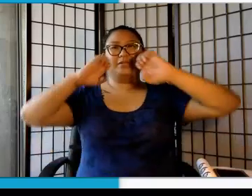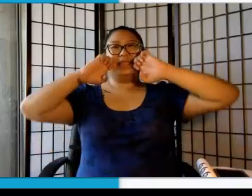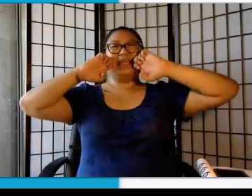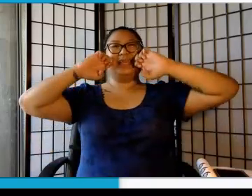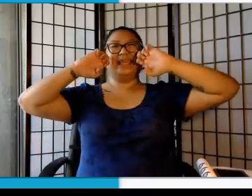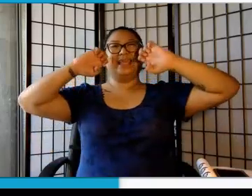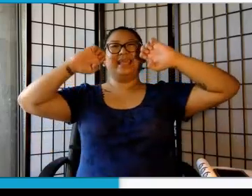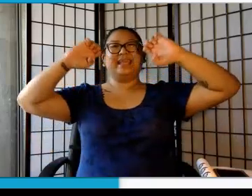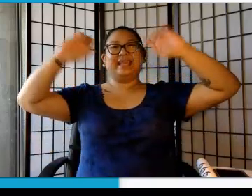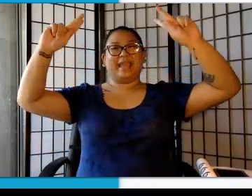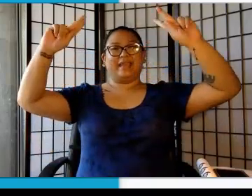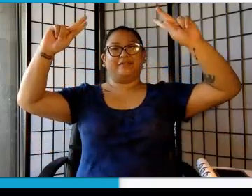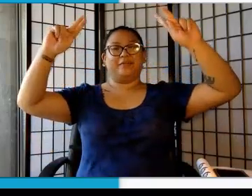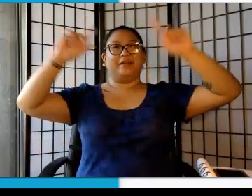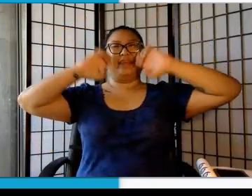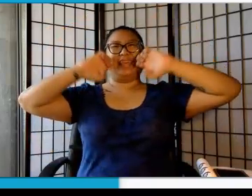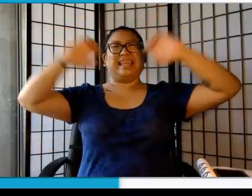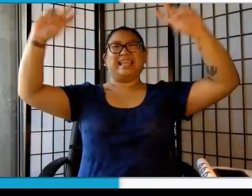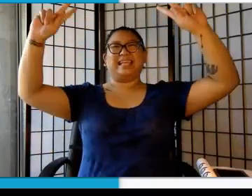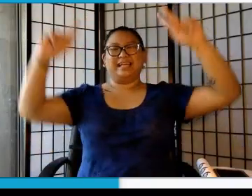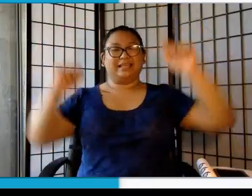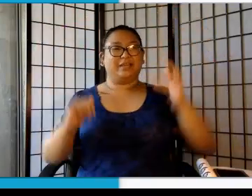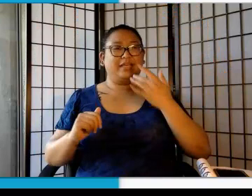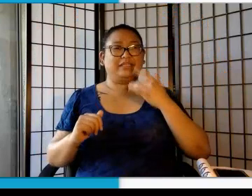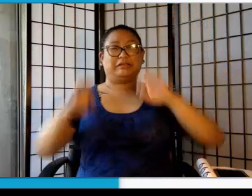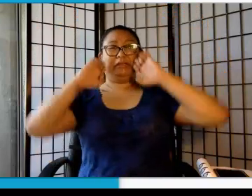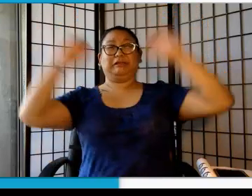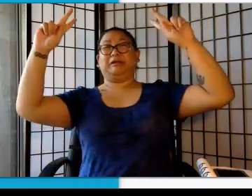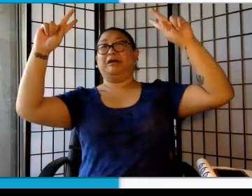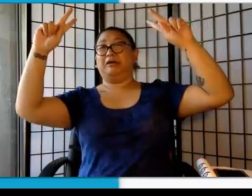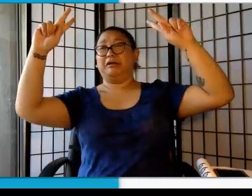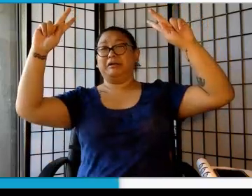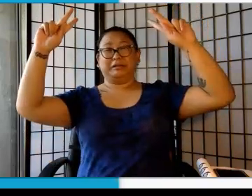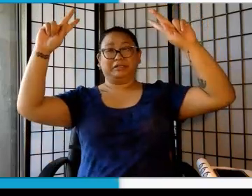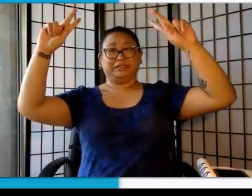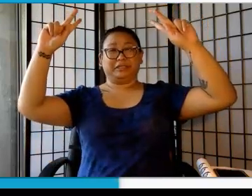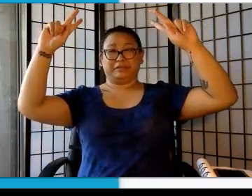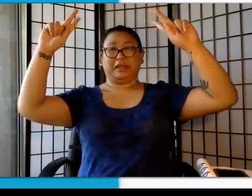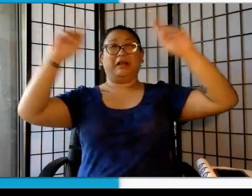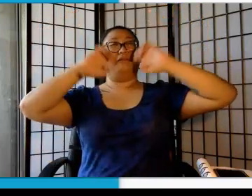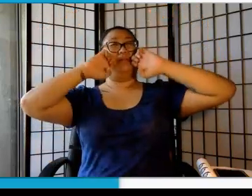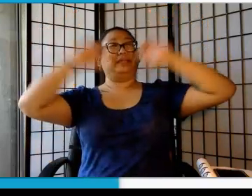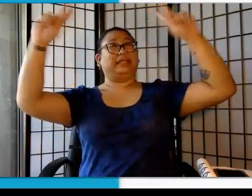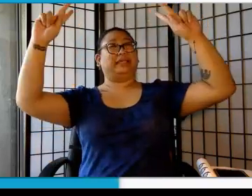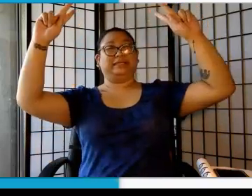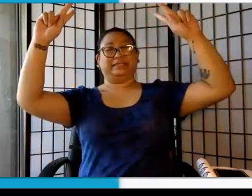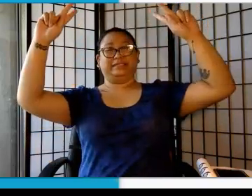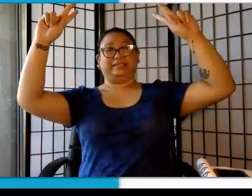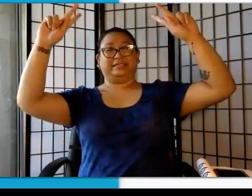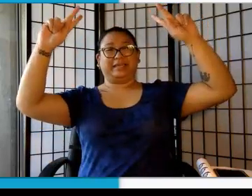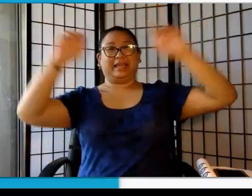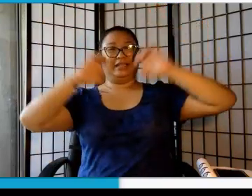Eek, it goes E-K from your mouth, like eek. Like you taste it and you're like, oh, that was awful,